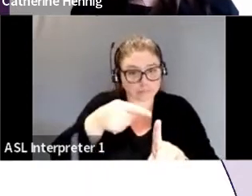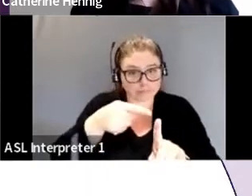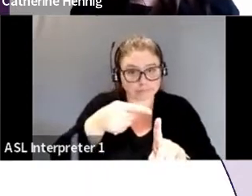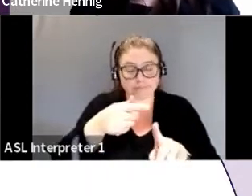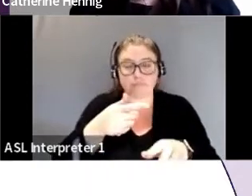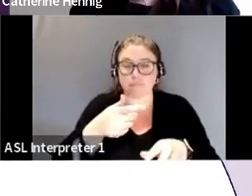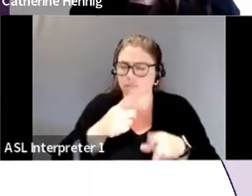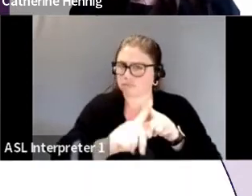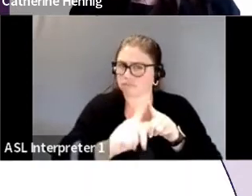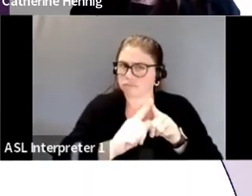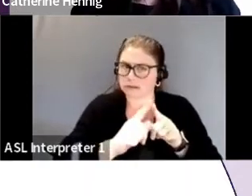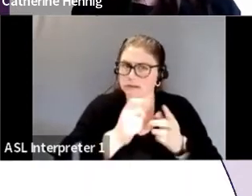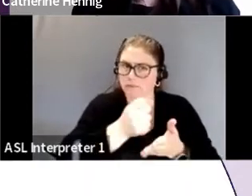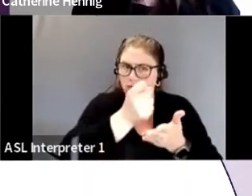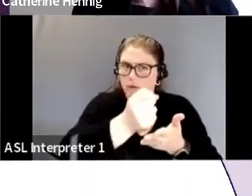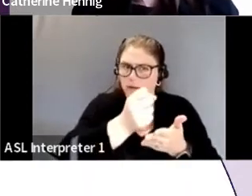for that.